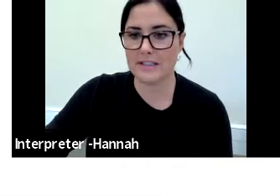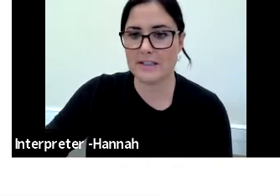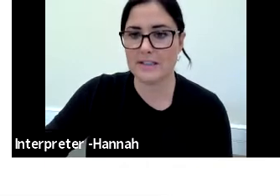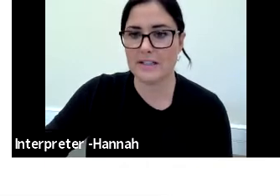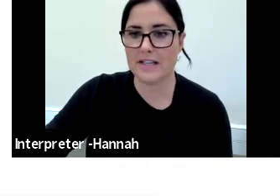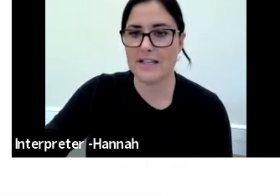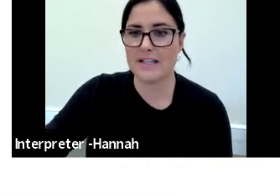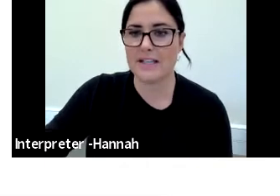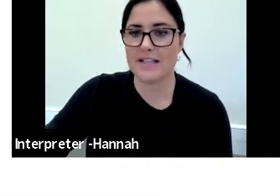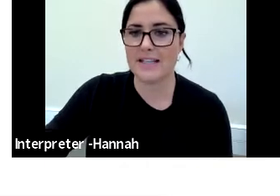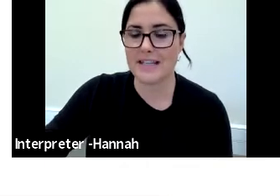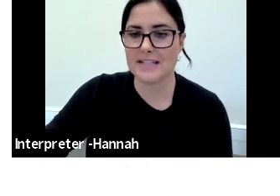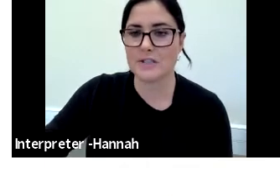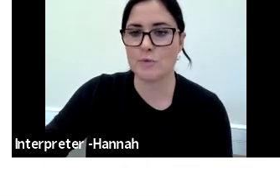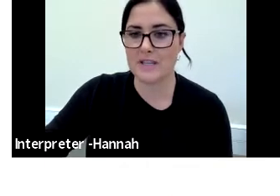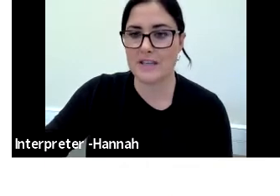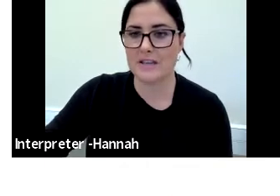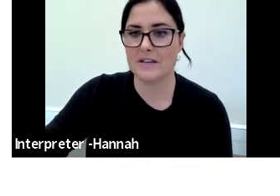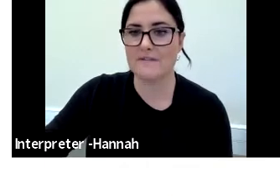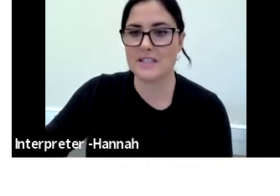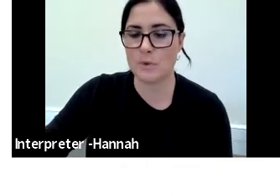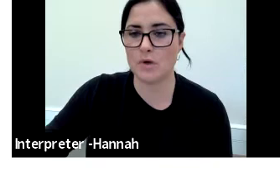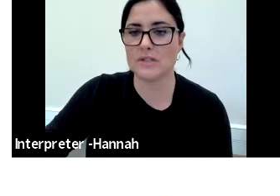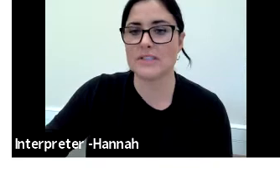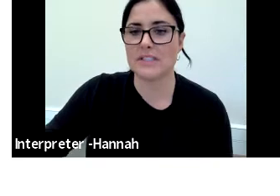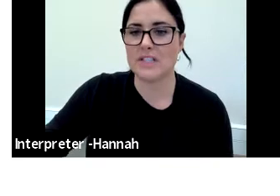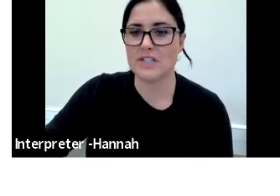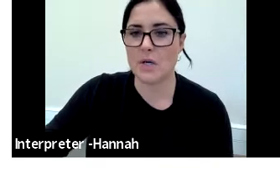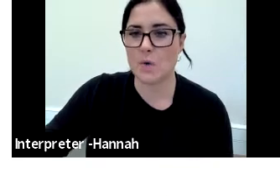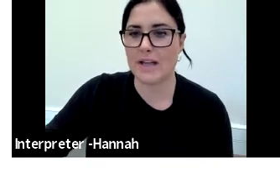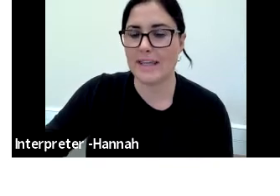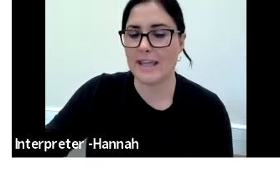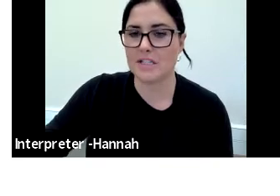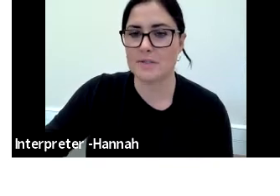screen needs to be visible.